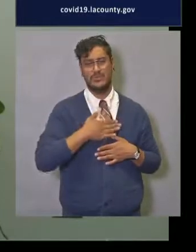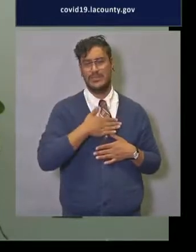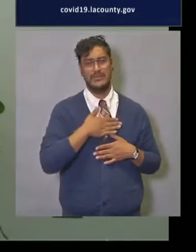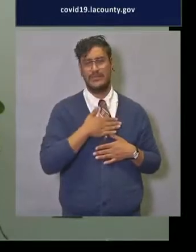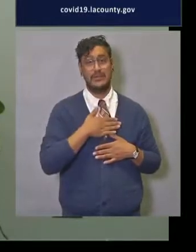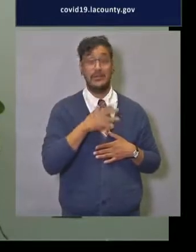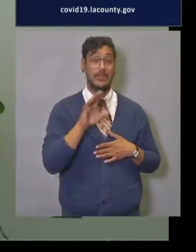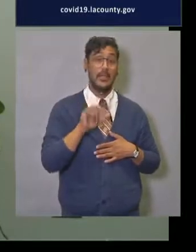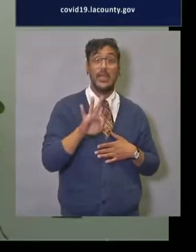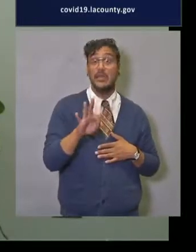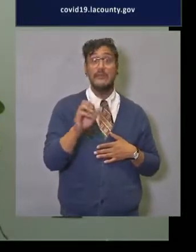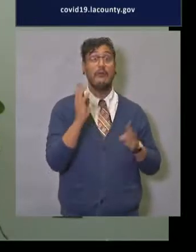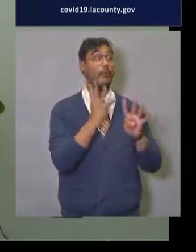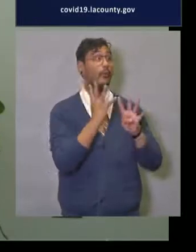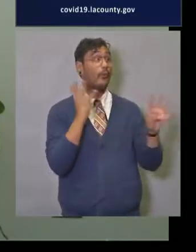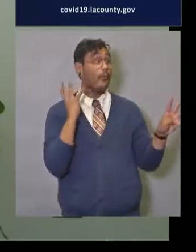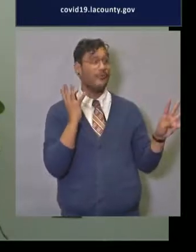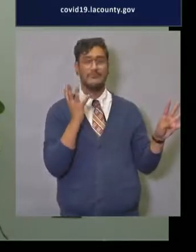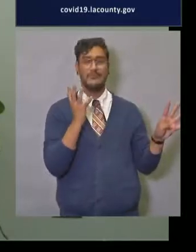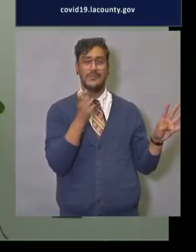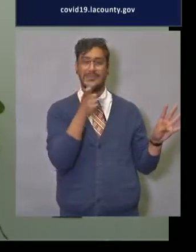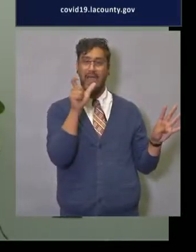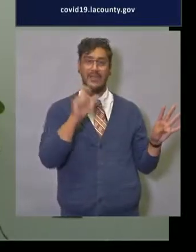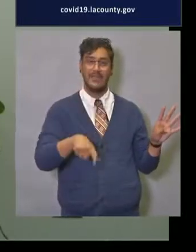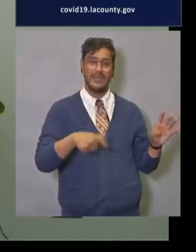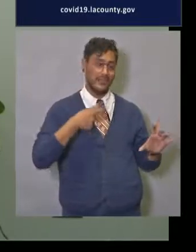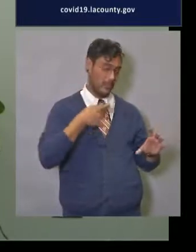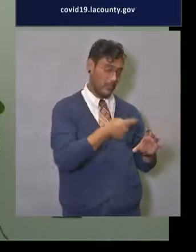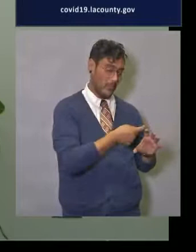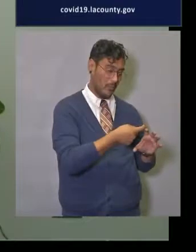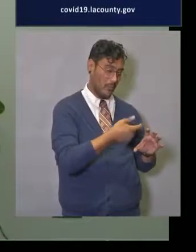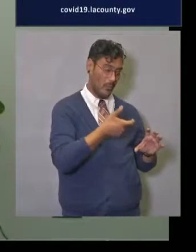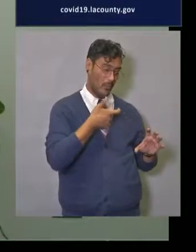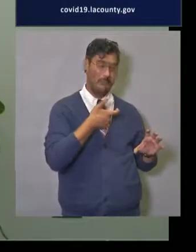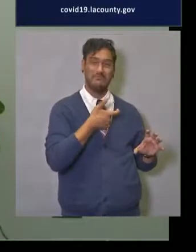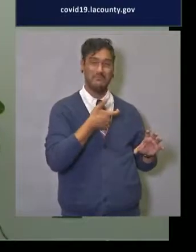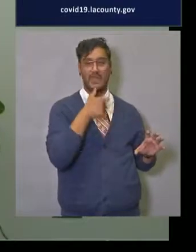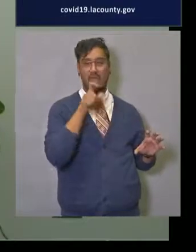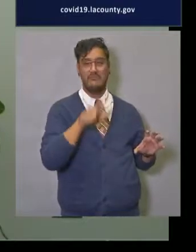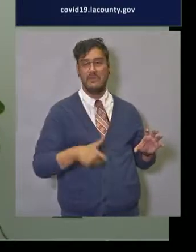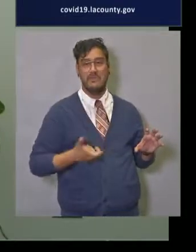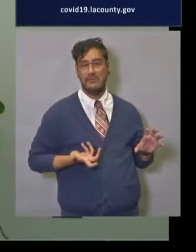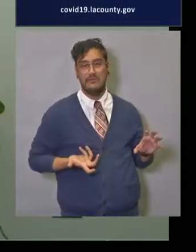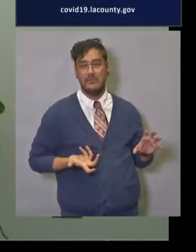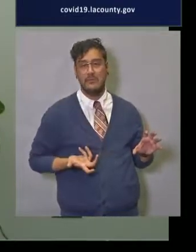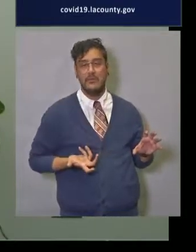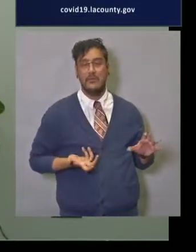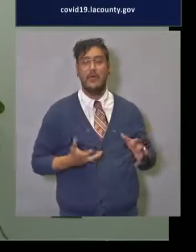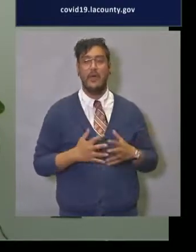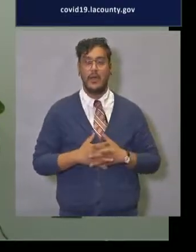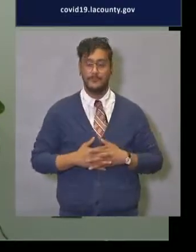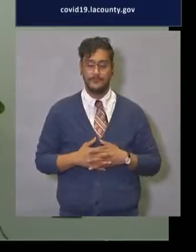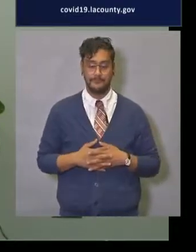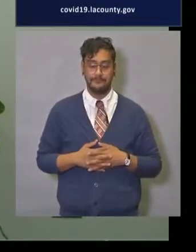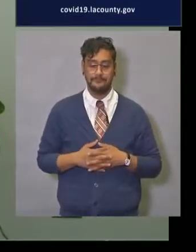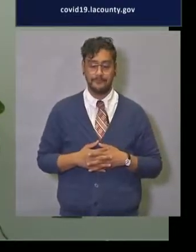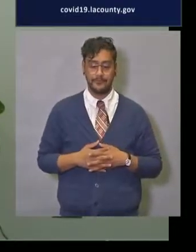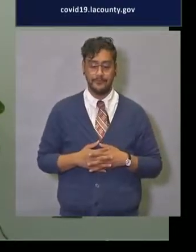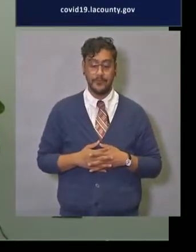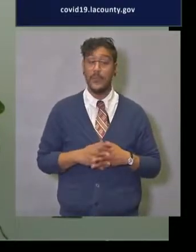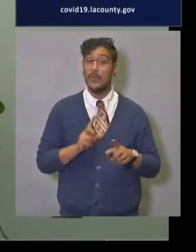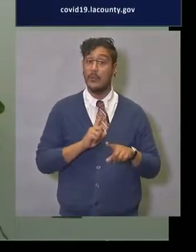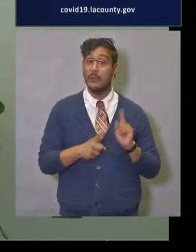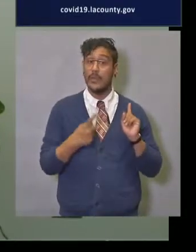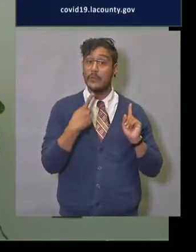when you don't have people that have actually got appointments with you. But we do, again, tell everyone,